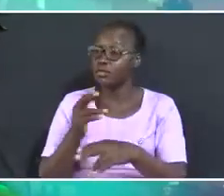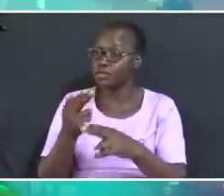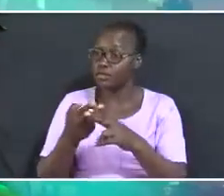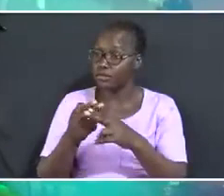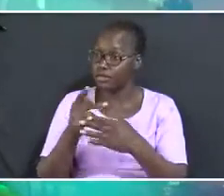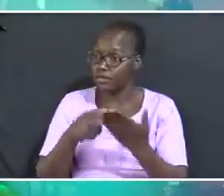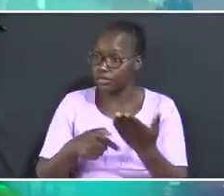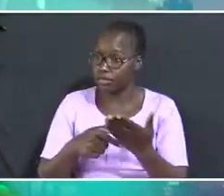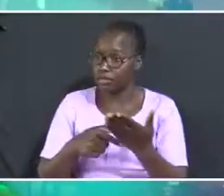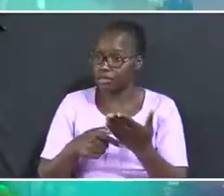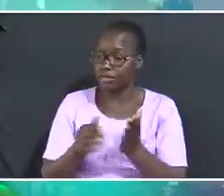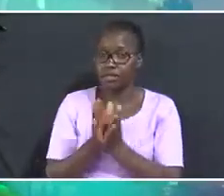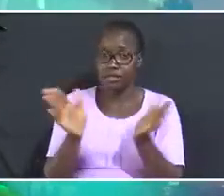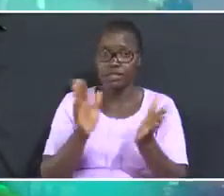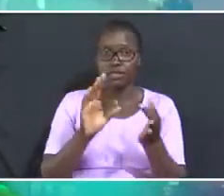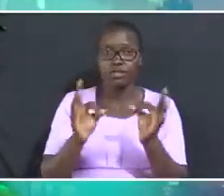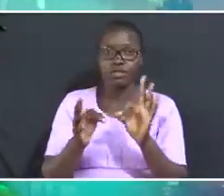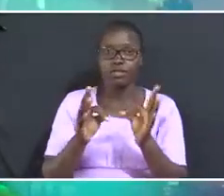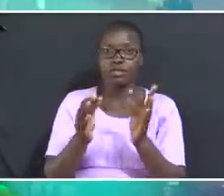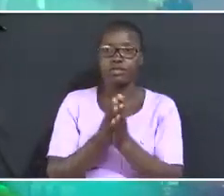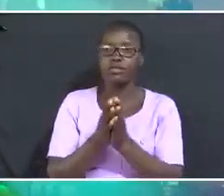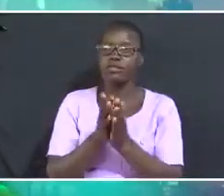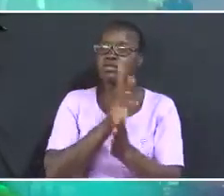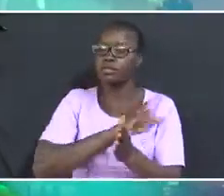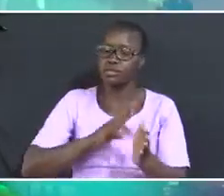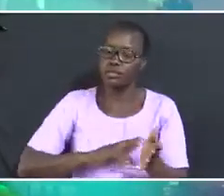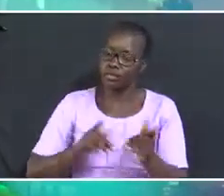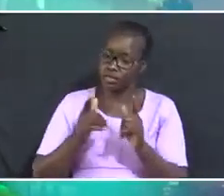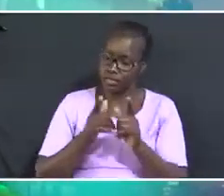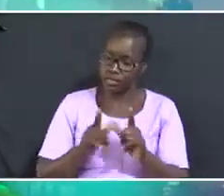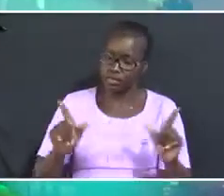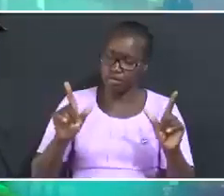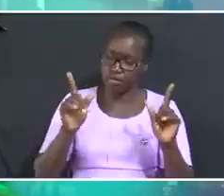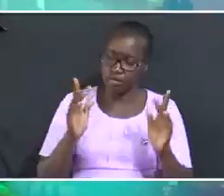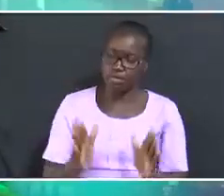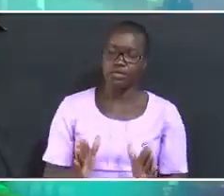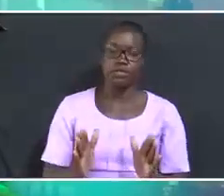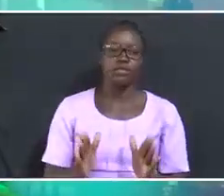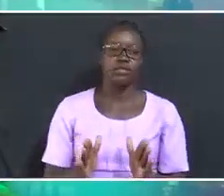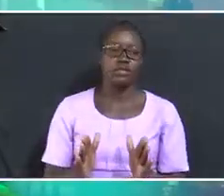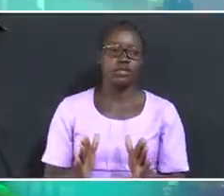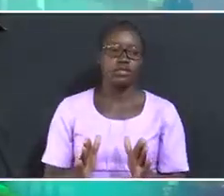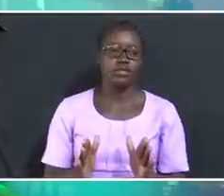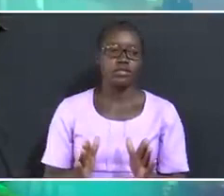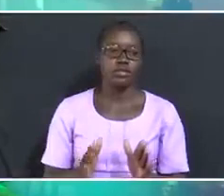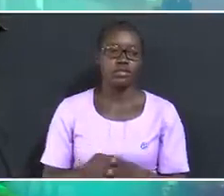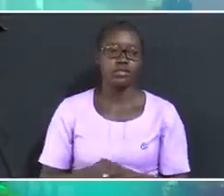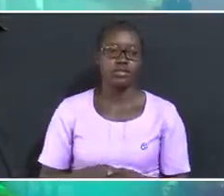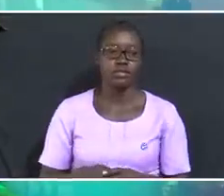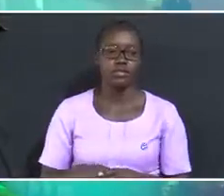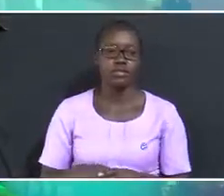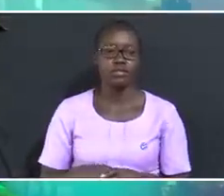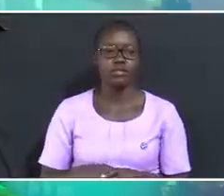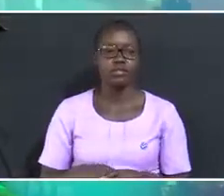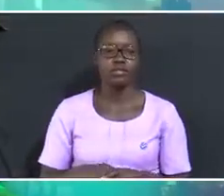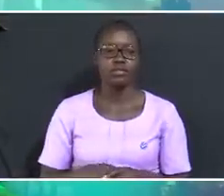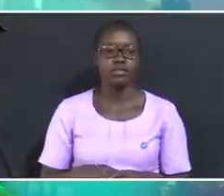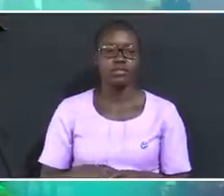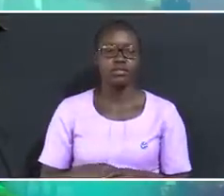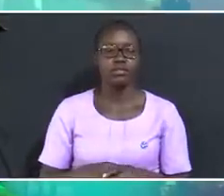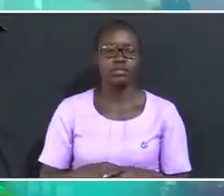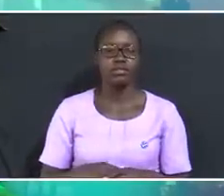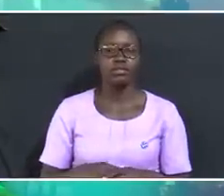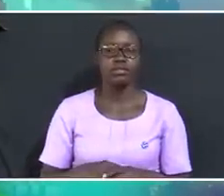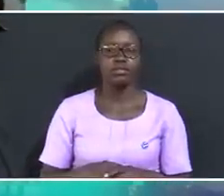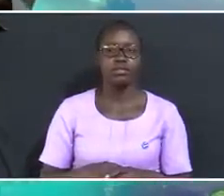Affairs and Religious Liberty. Public Affairs and Religious Liberty. Or